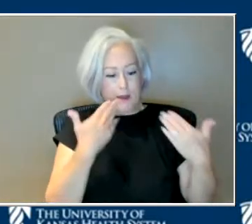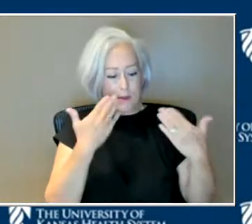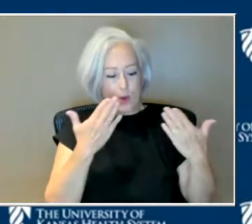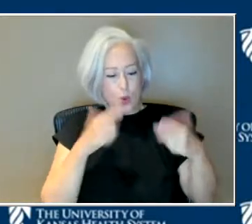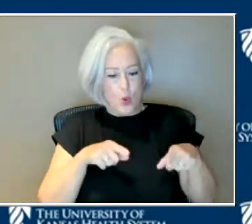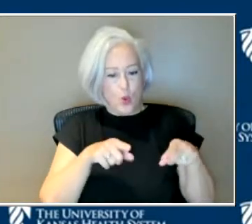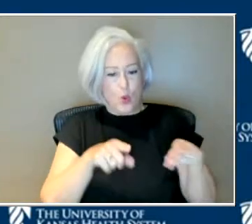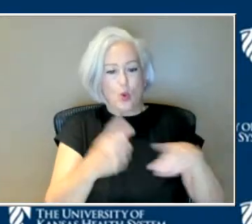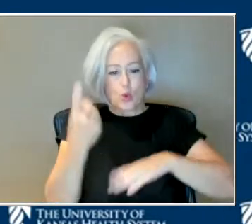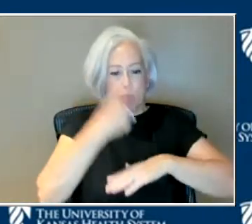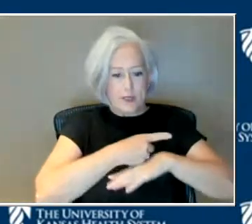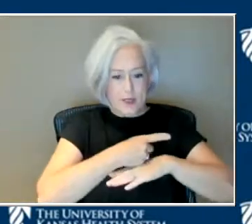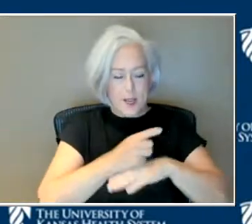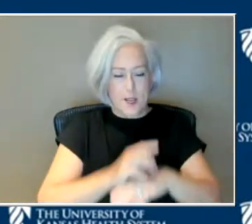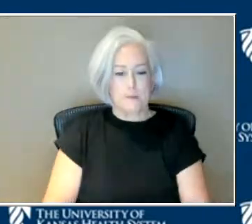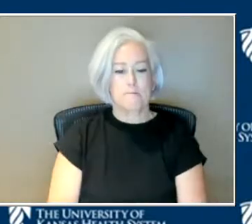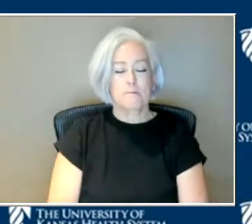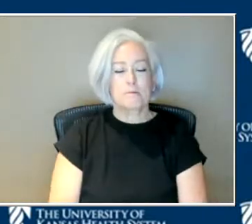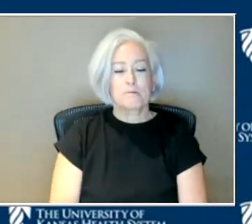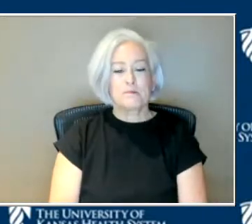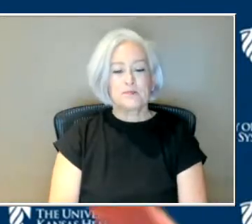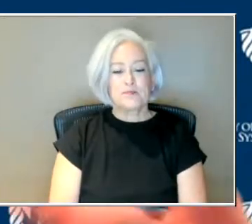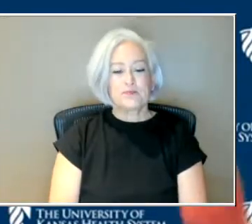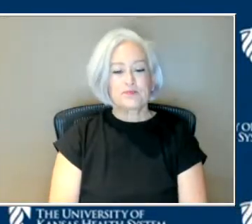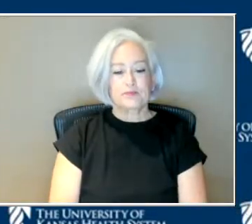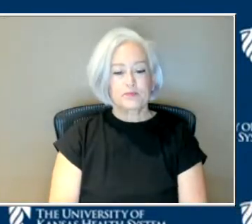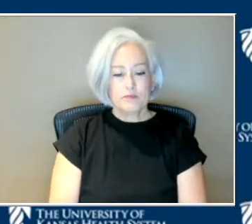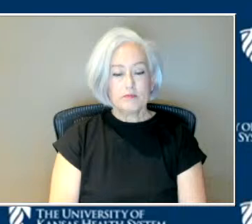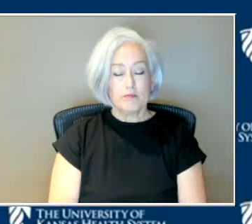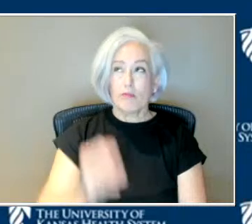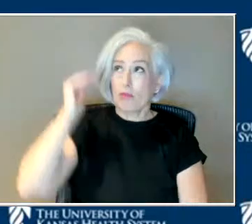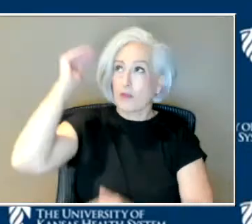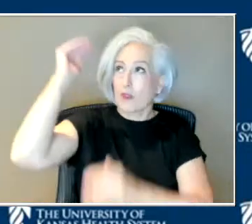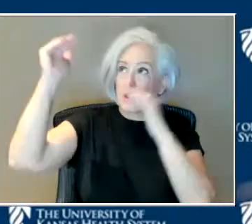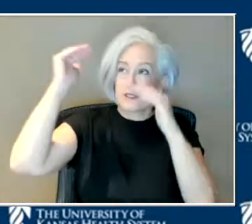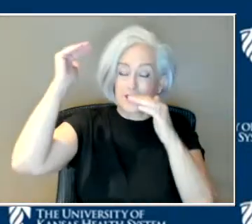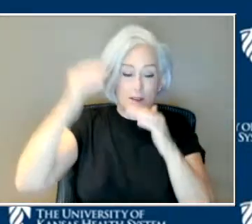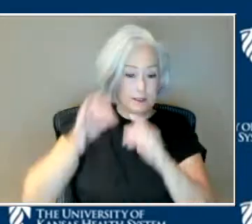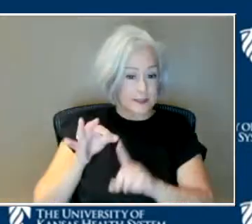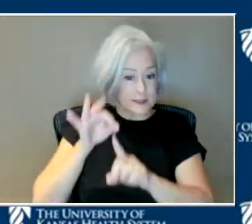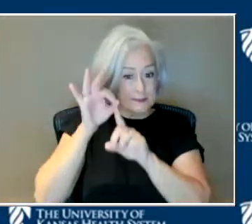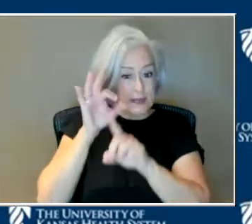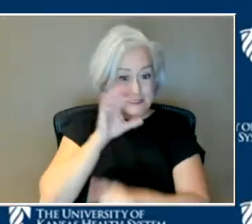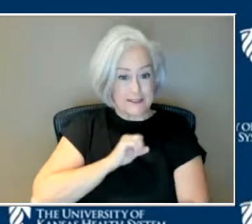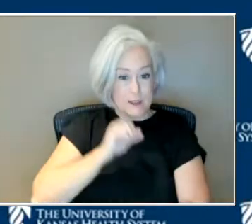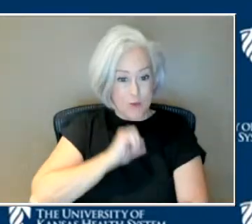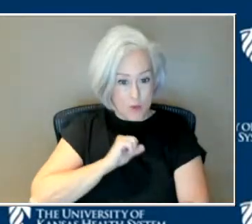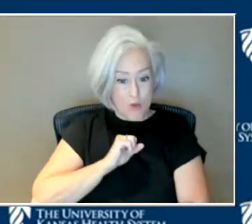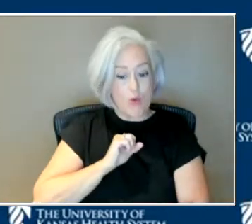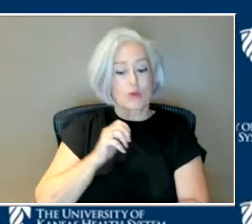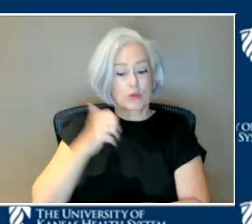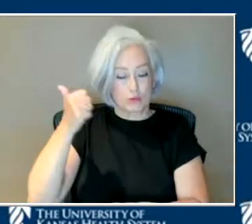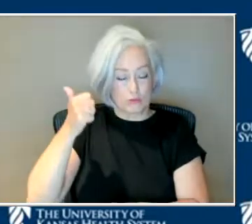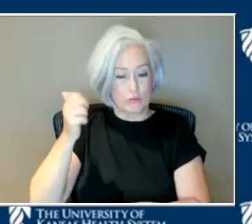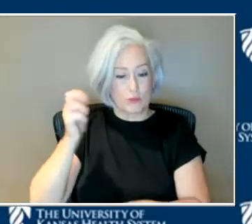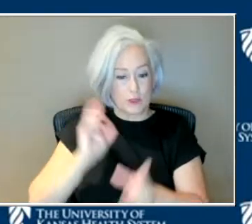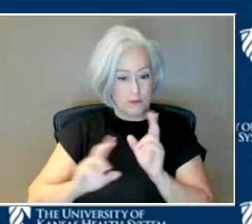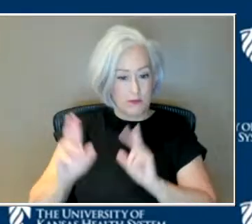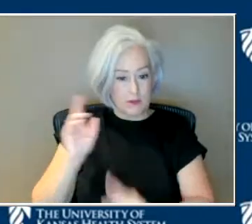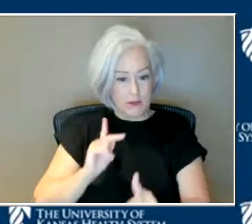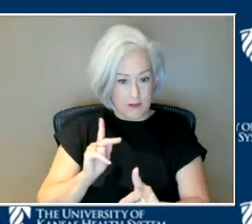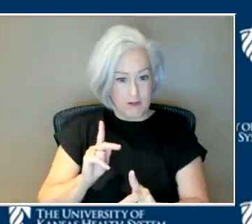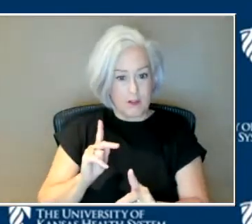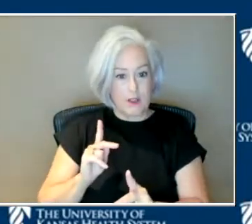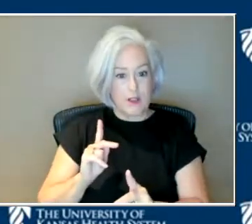day? The big issue is that children, while adults, especially the elderly, can get behind quickly, children can